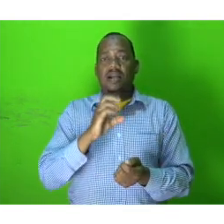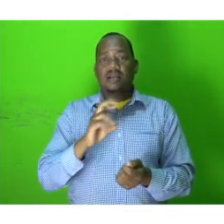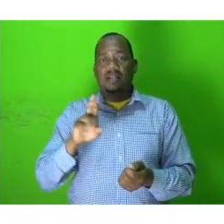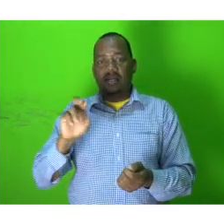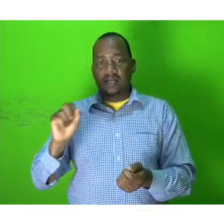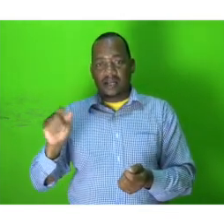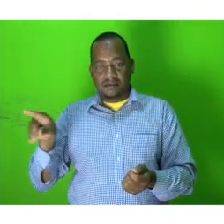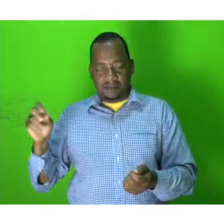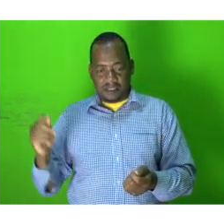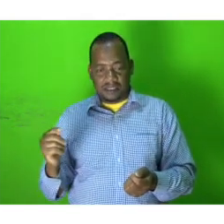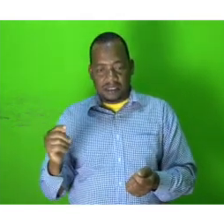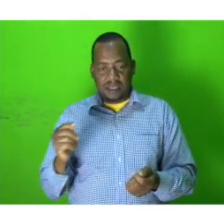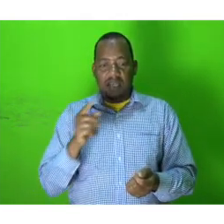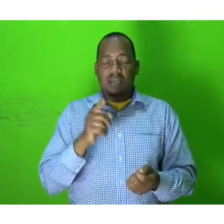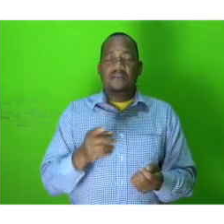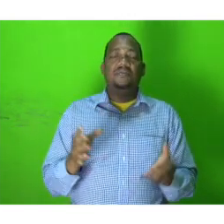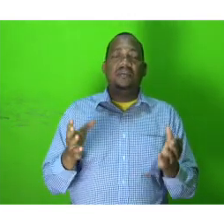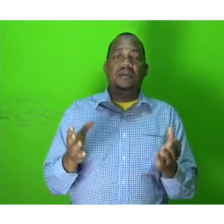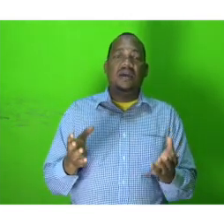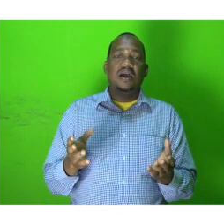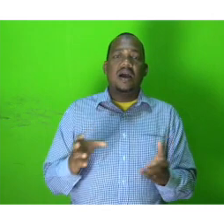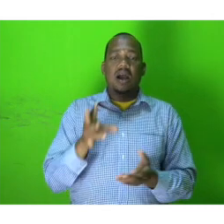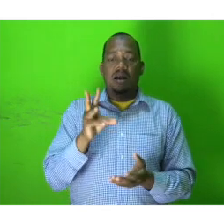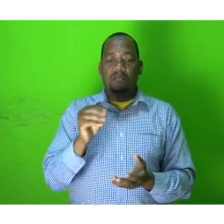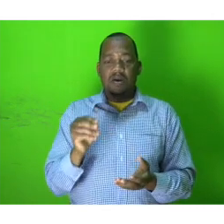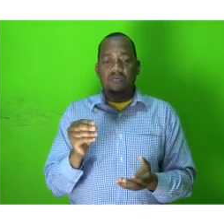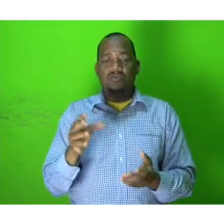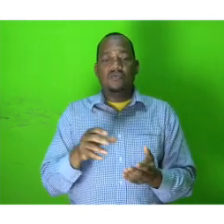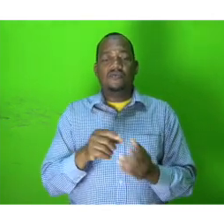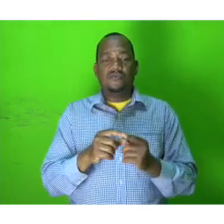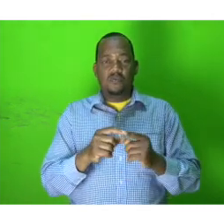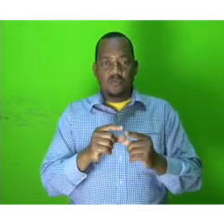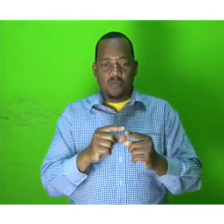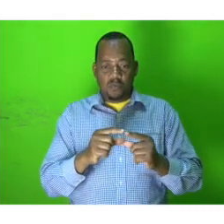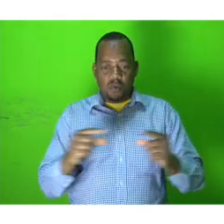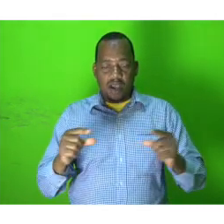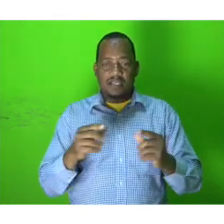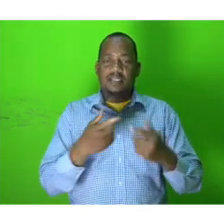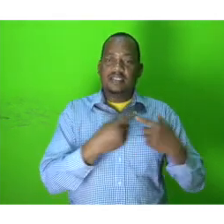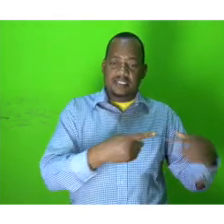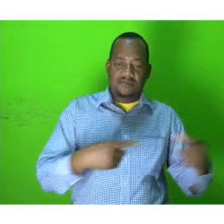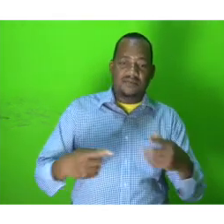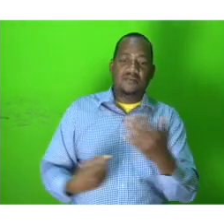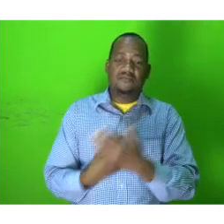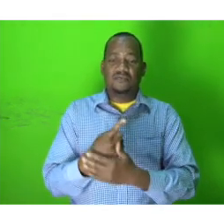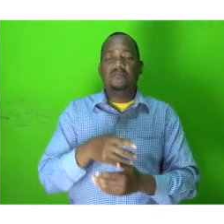pay. If amount in word differ from those in figure.